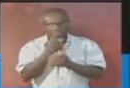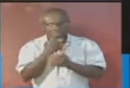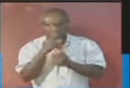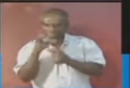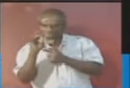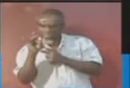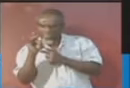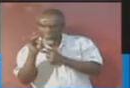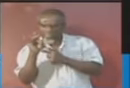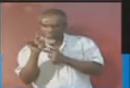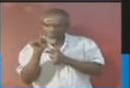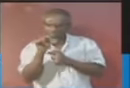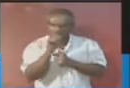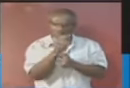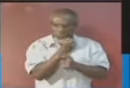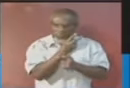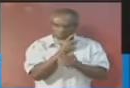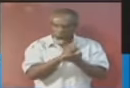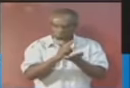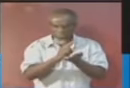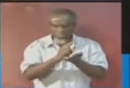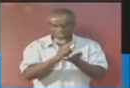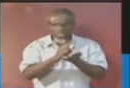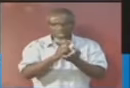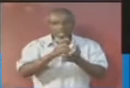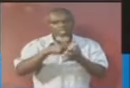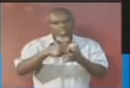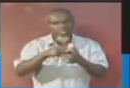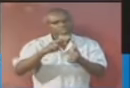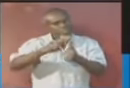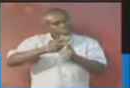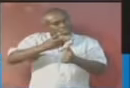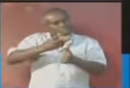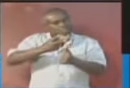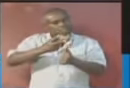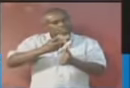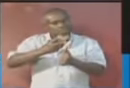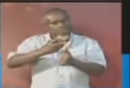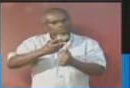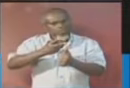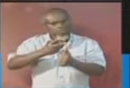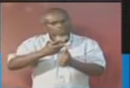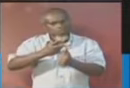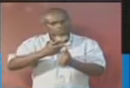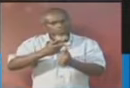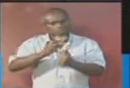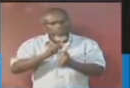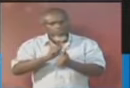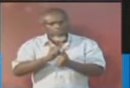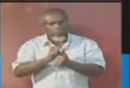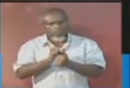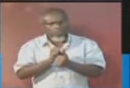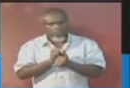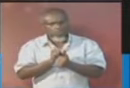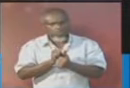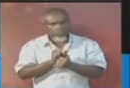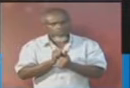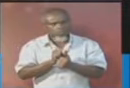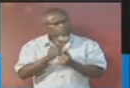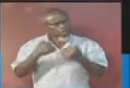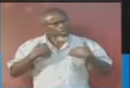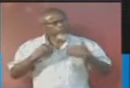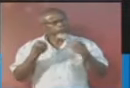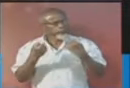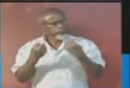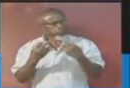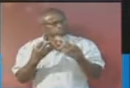12 weeks, but the closest to 12 weeks is the most effective. And we do have a lot of AstraZeneca vaccines that